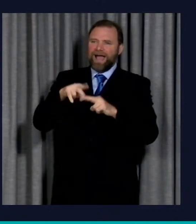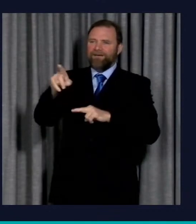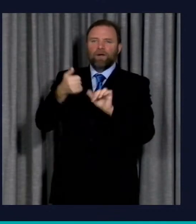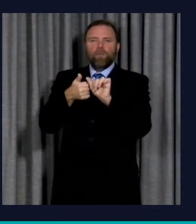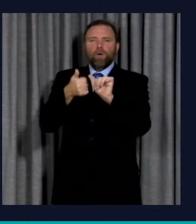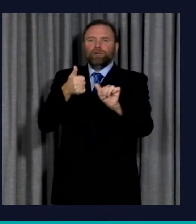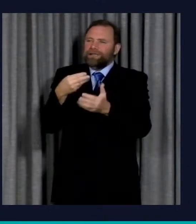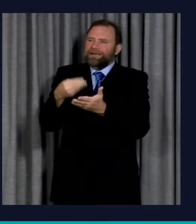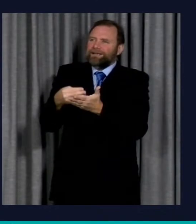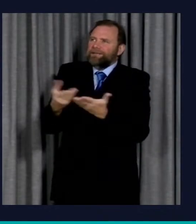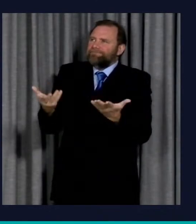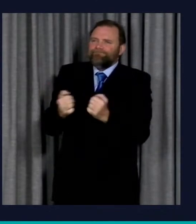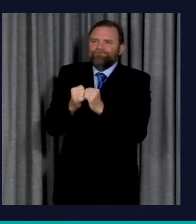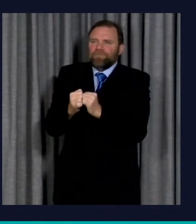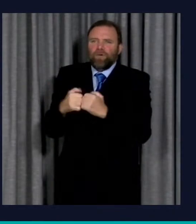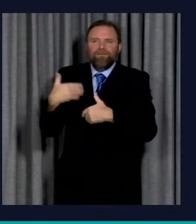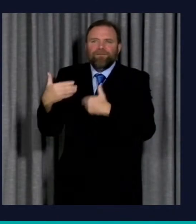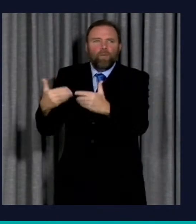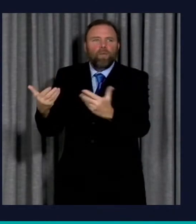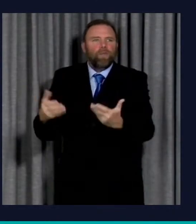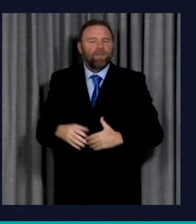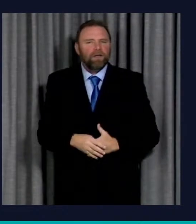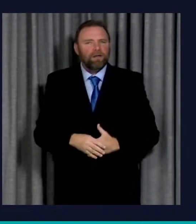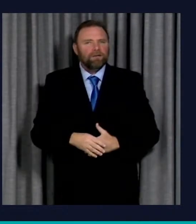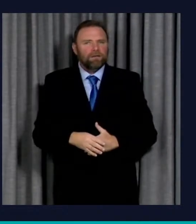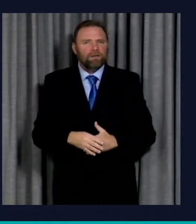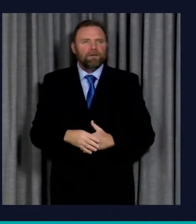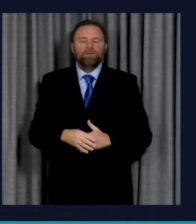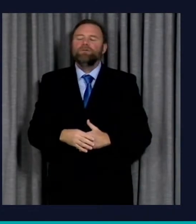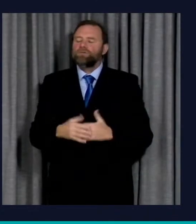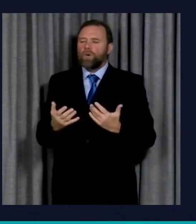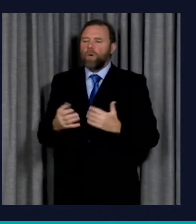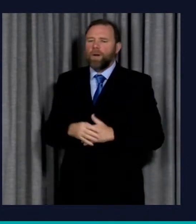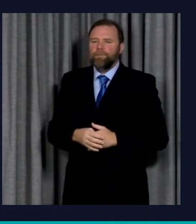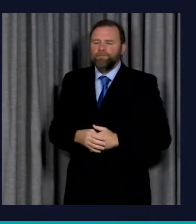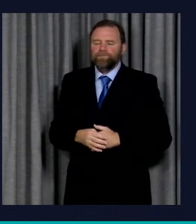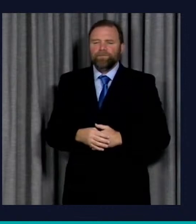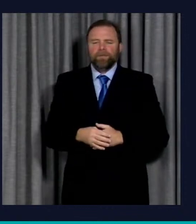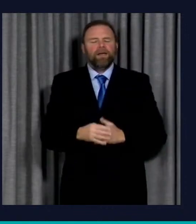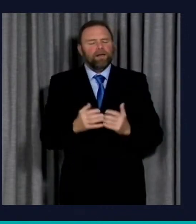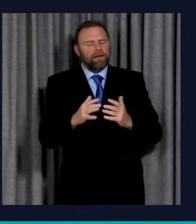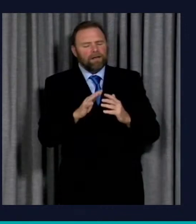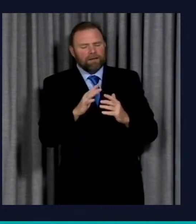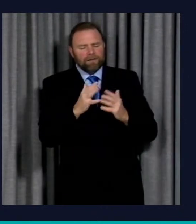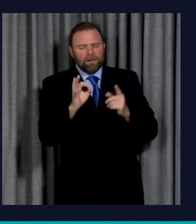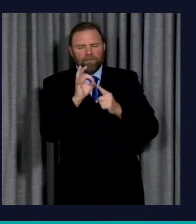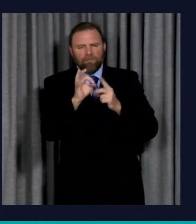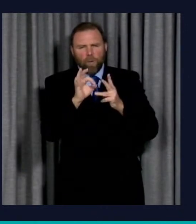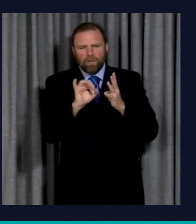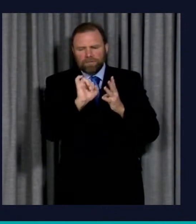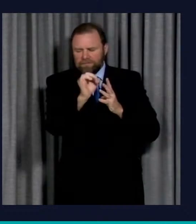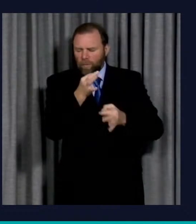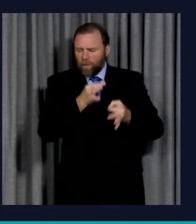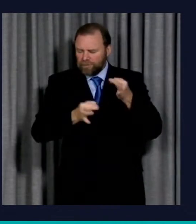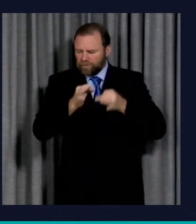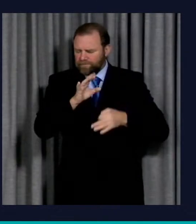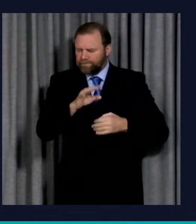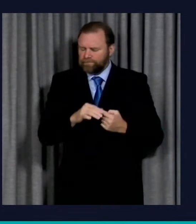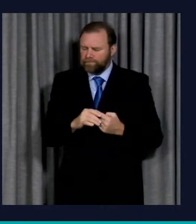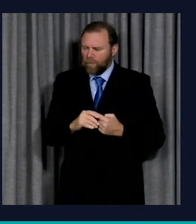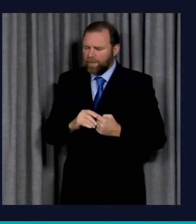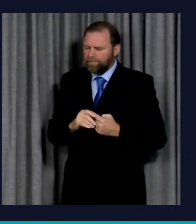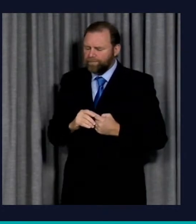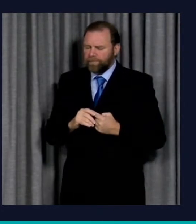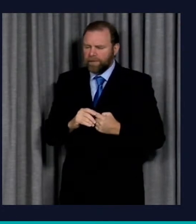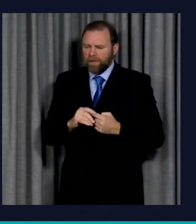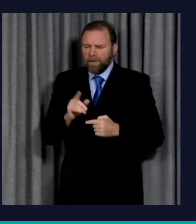commercially sustainable for clubs. There are a number of points in your question.